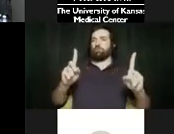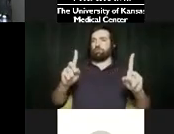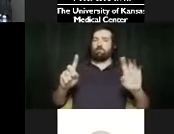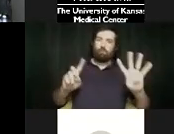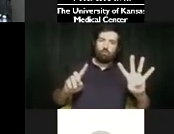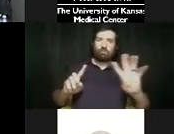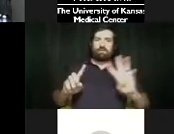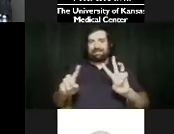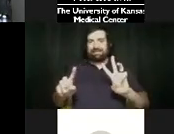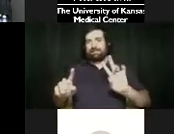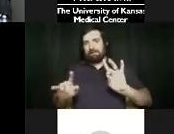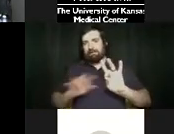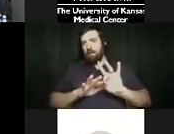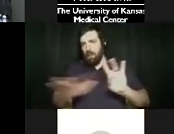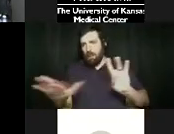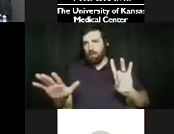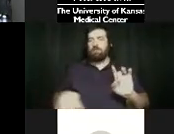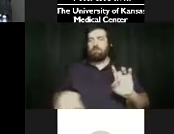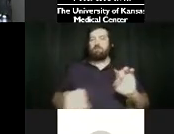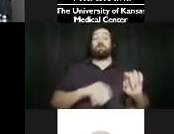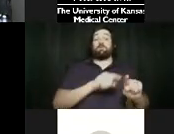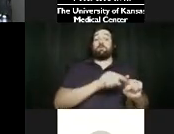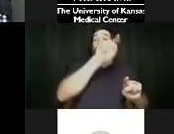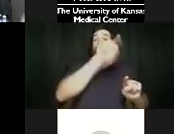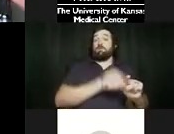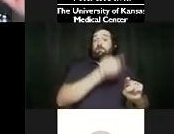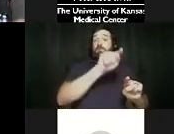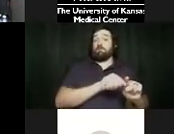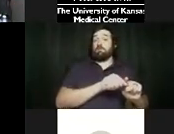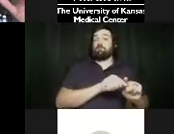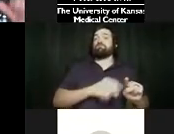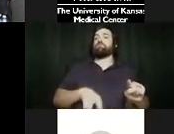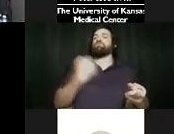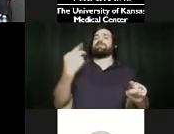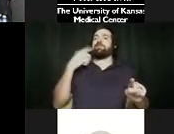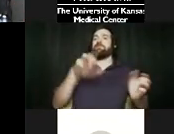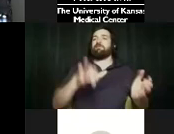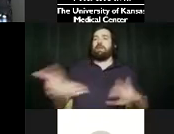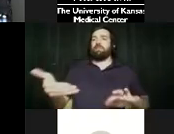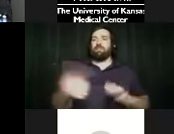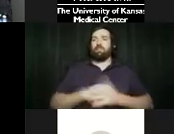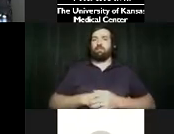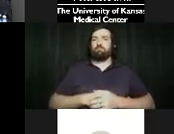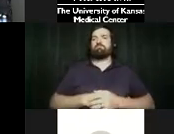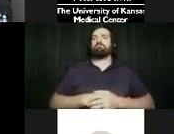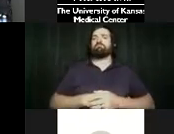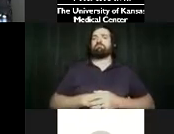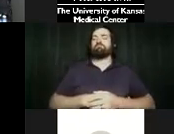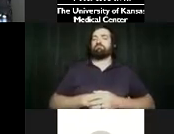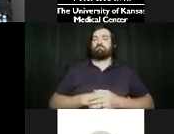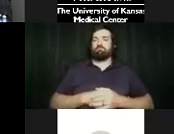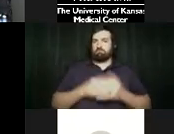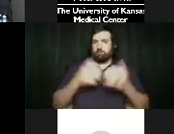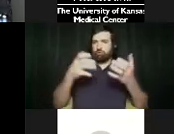8 years. And on the vertical axis, we have the risk of death, the death rate, the chance of dying in any